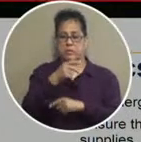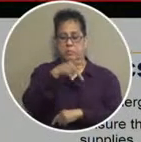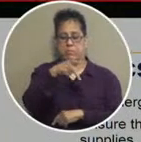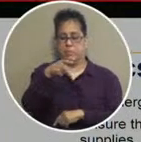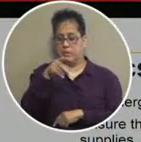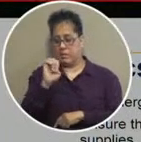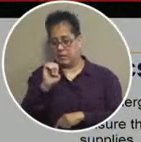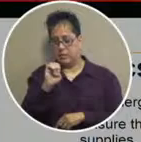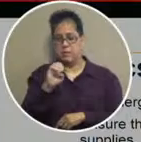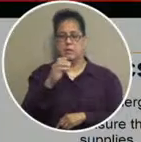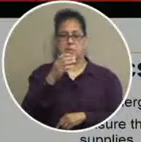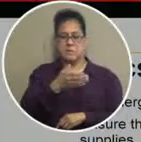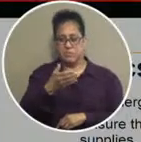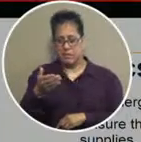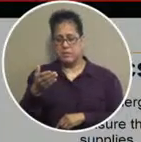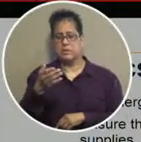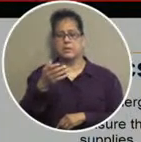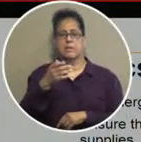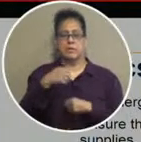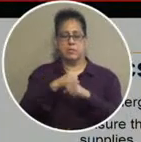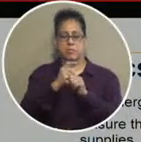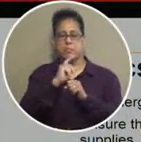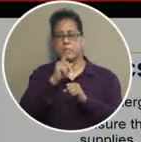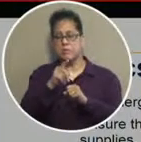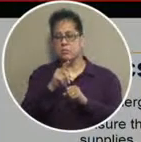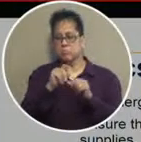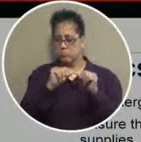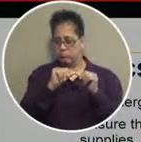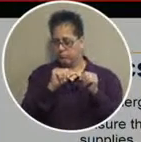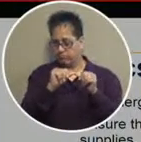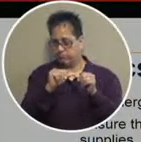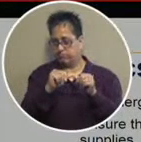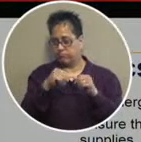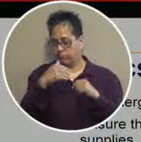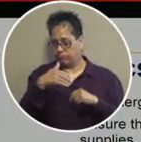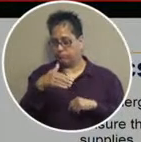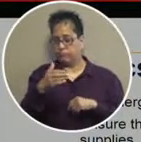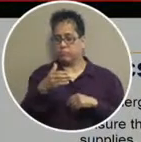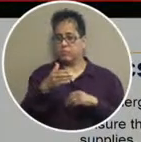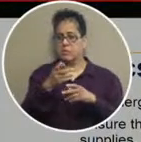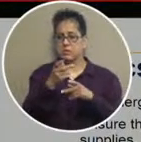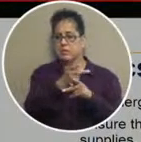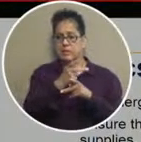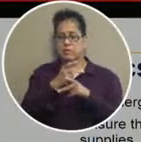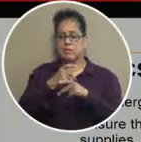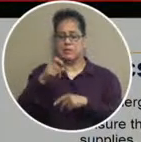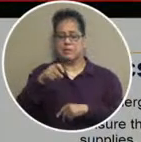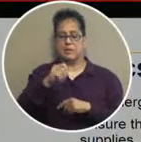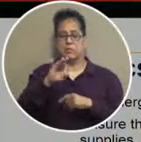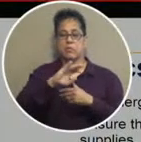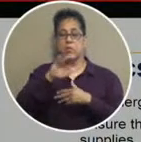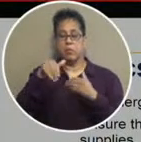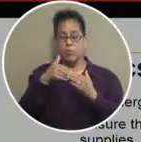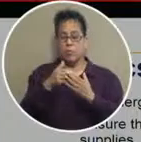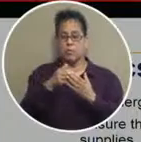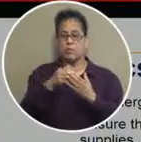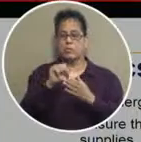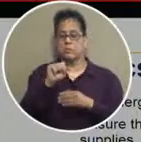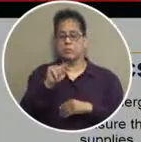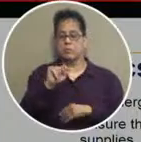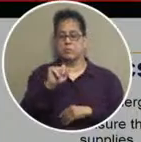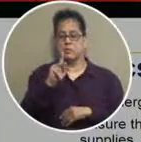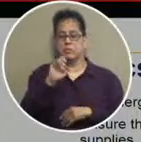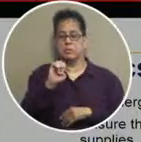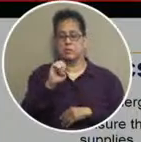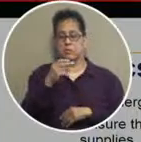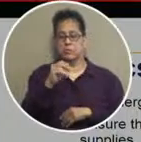other resources and supplies to ensure that we can continue to address the needs of all of our stakeholders throughout the